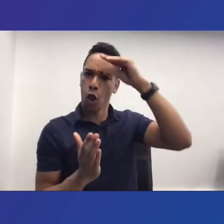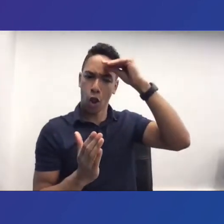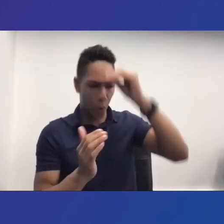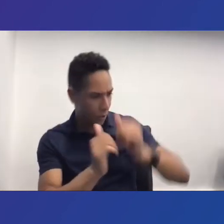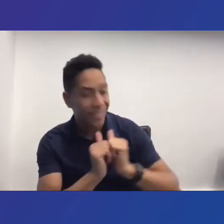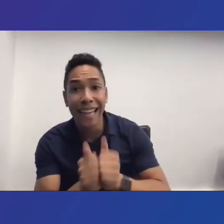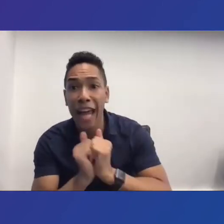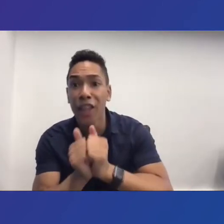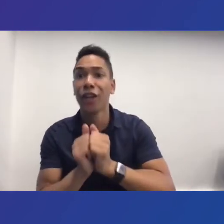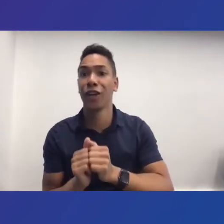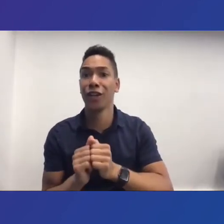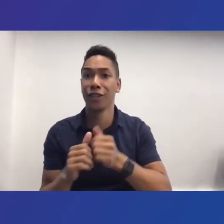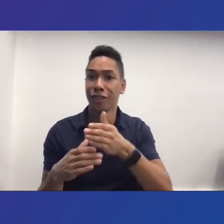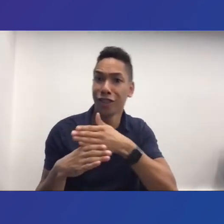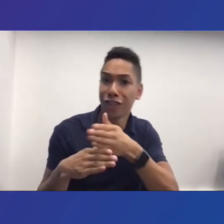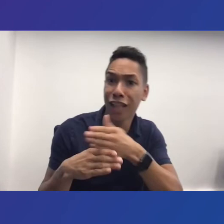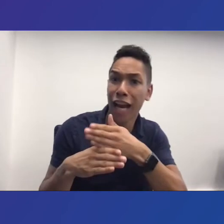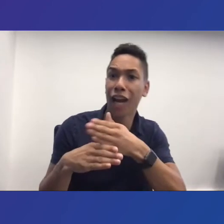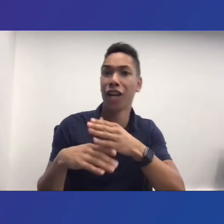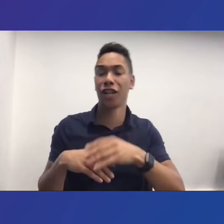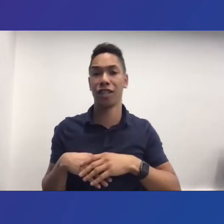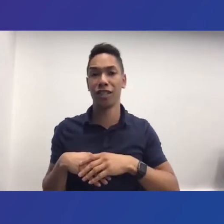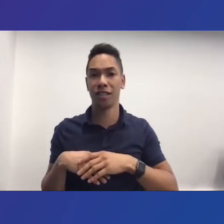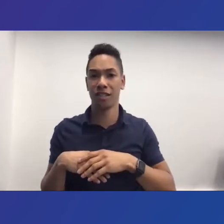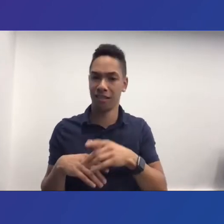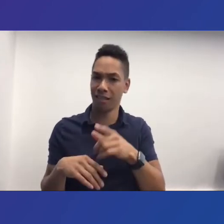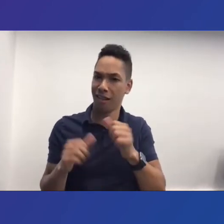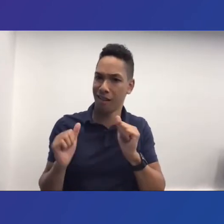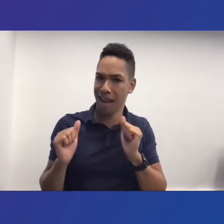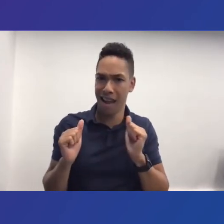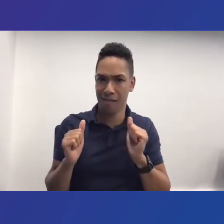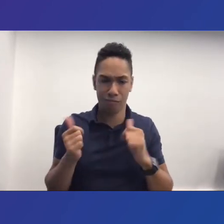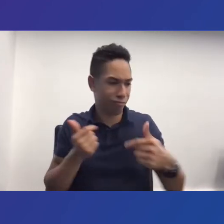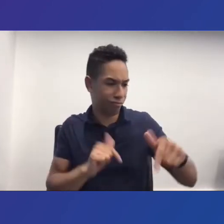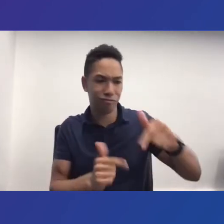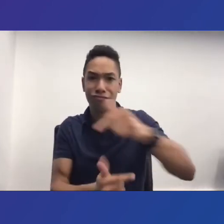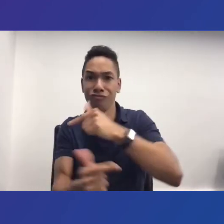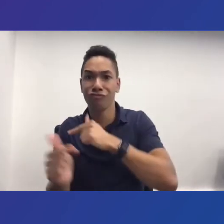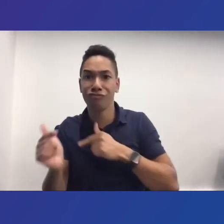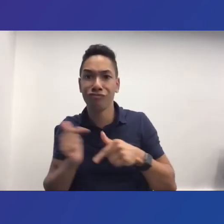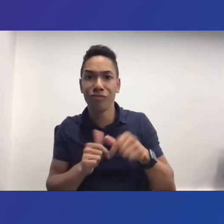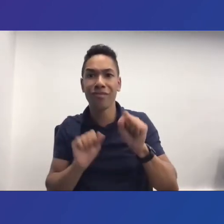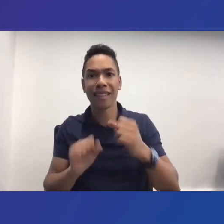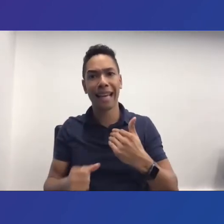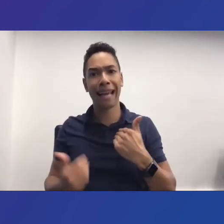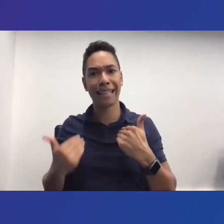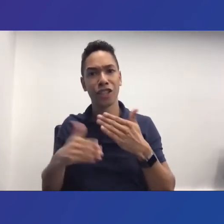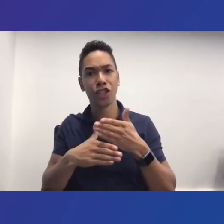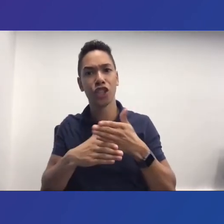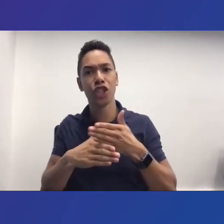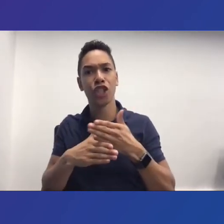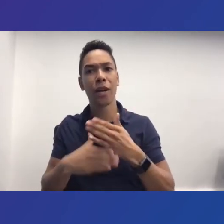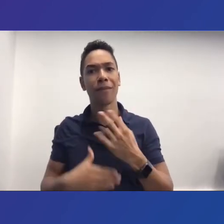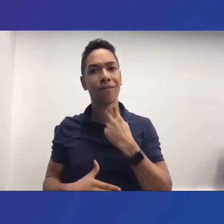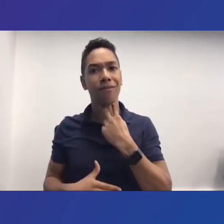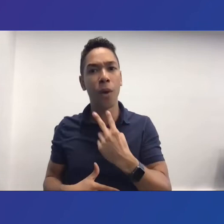together, sharing, allowing everybody to have a voice,